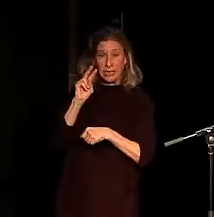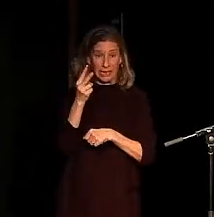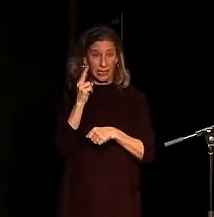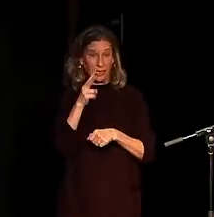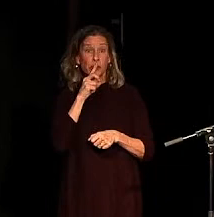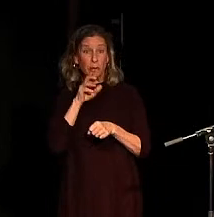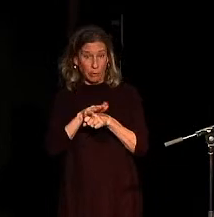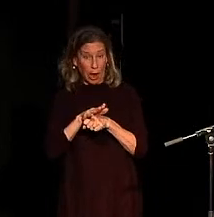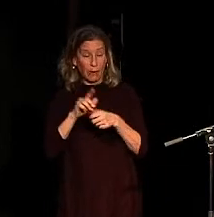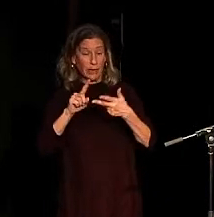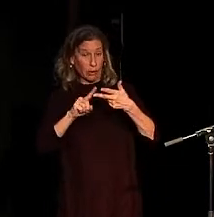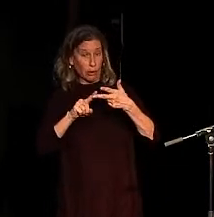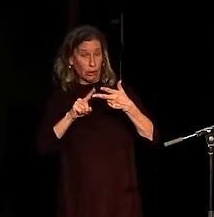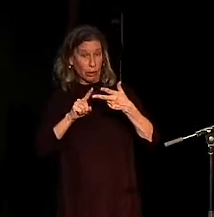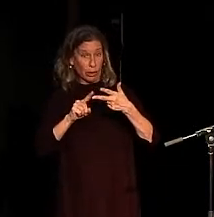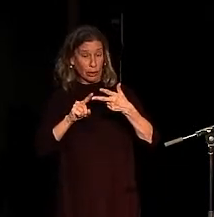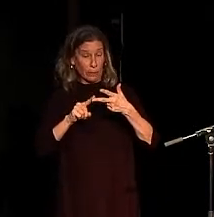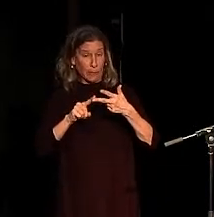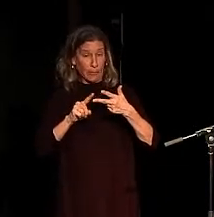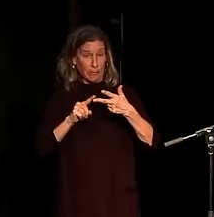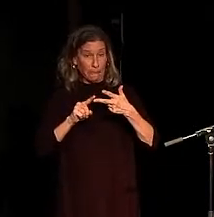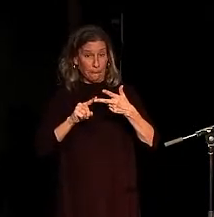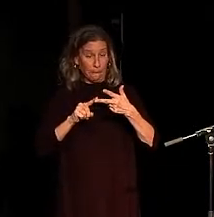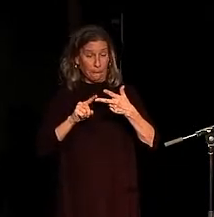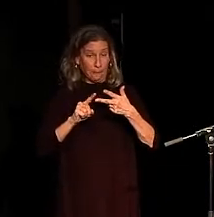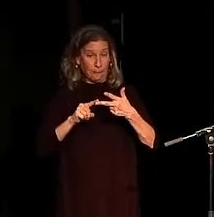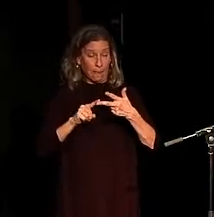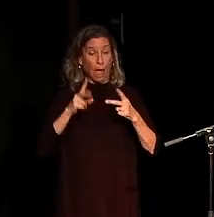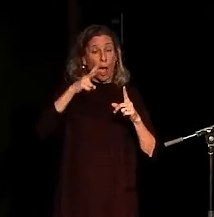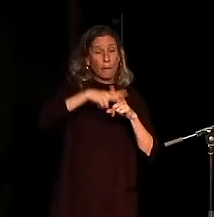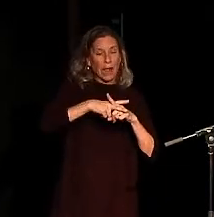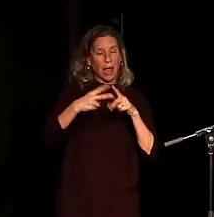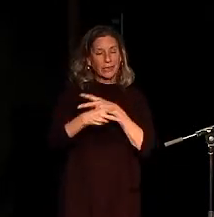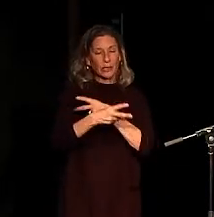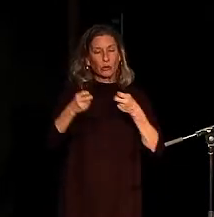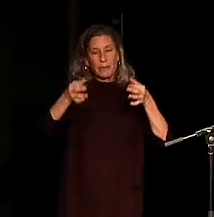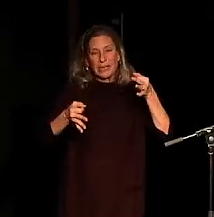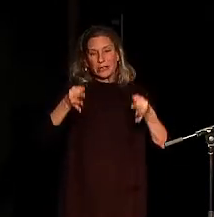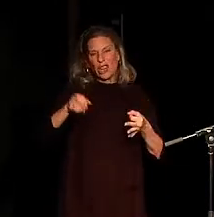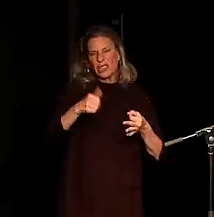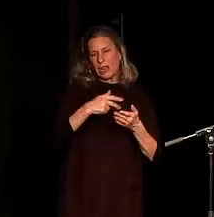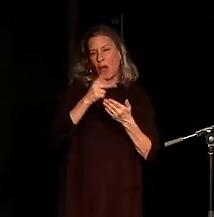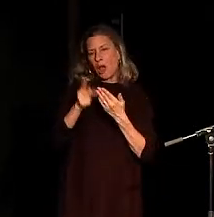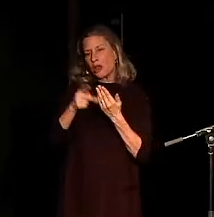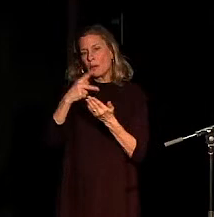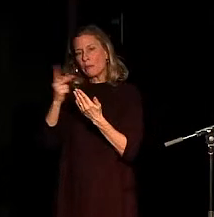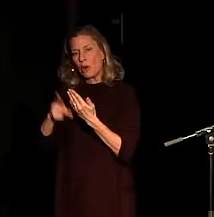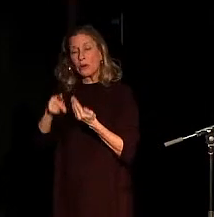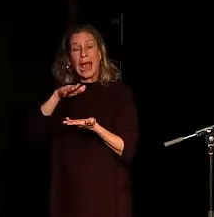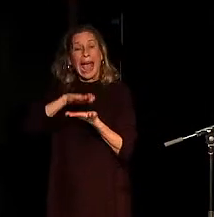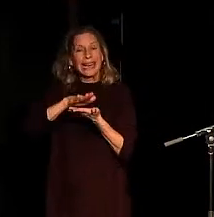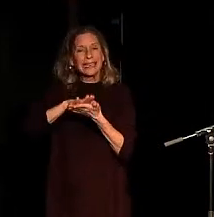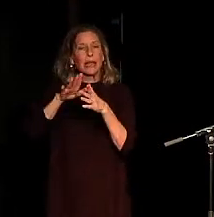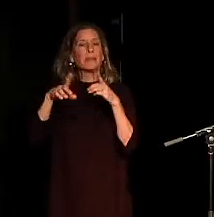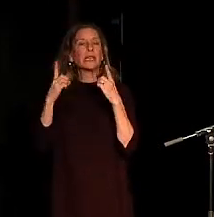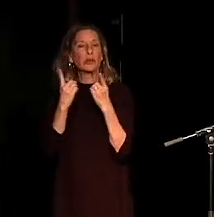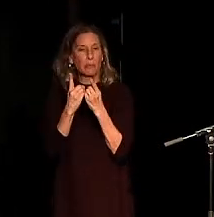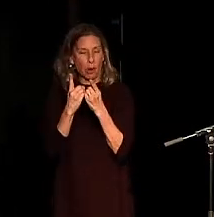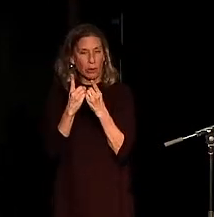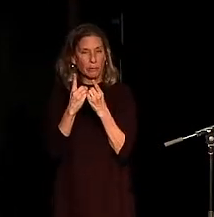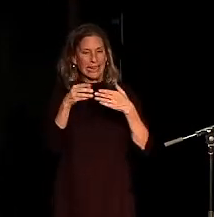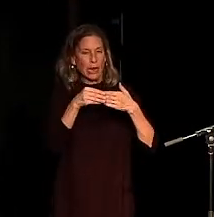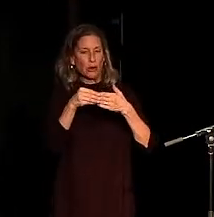prong of this. And then the third, and this, you know, it applies to criminal justice and other programs, are academic department